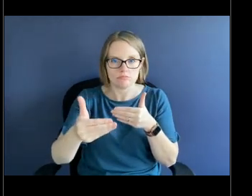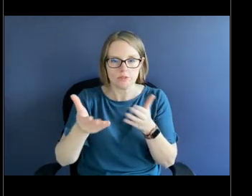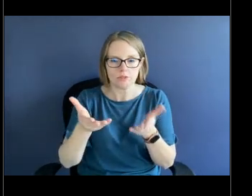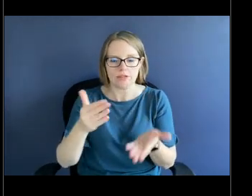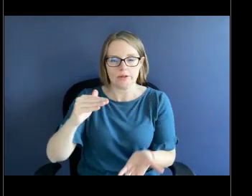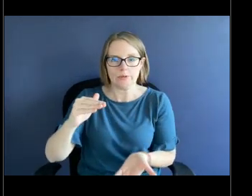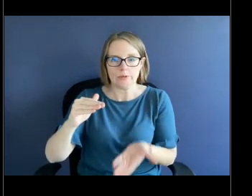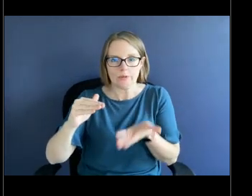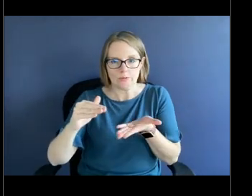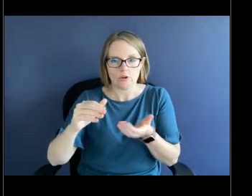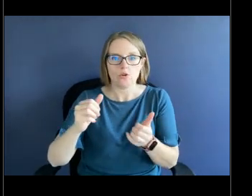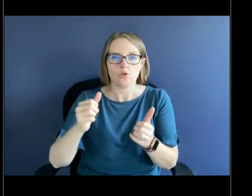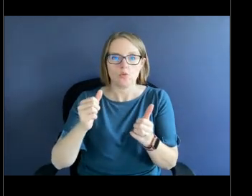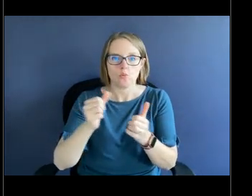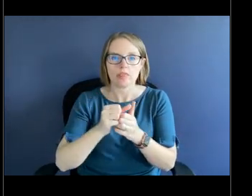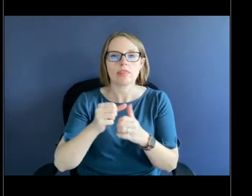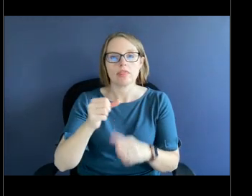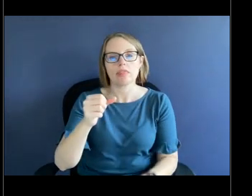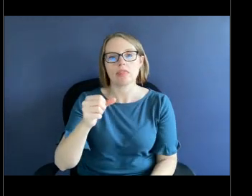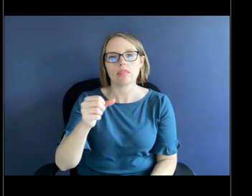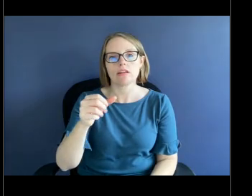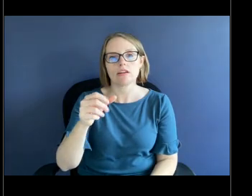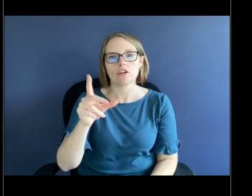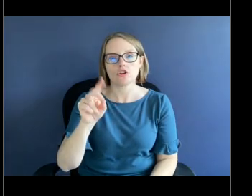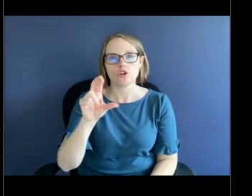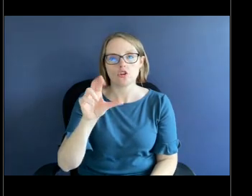base cabinets are provided,